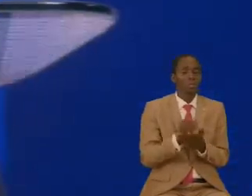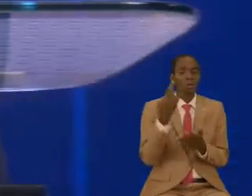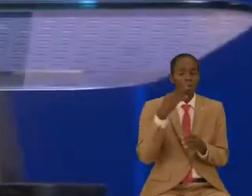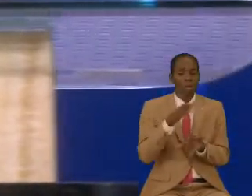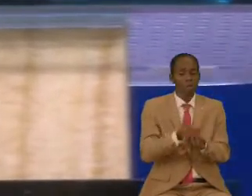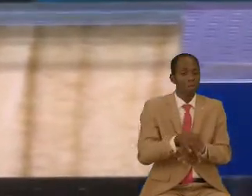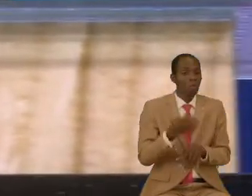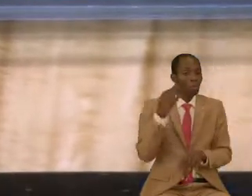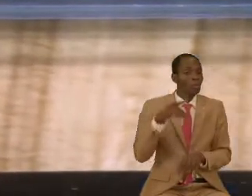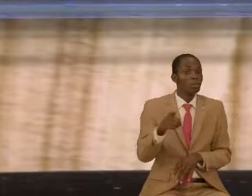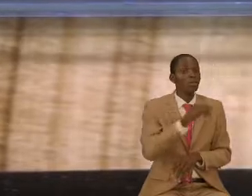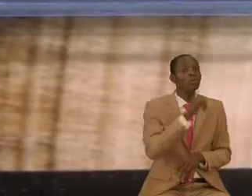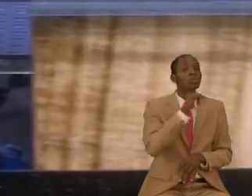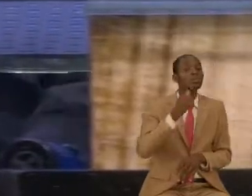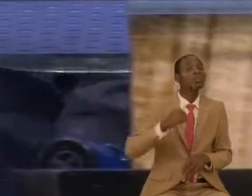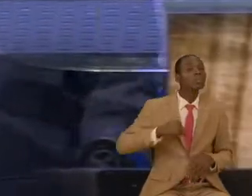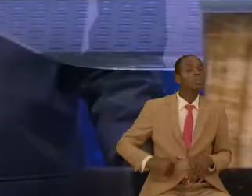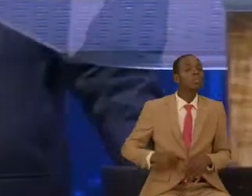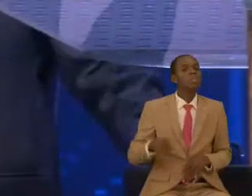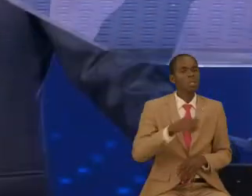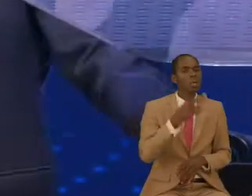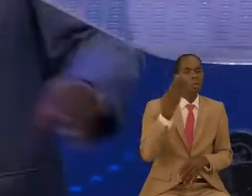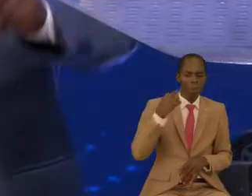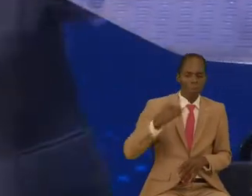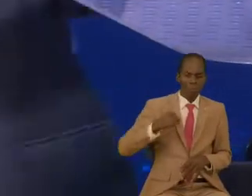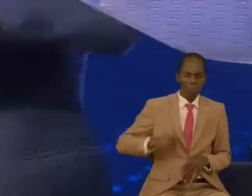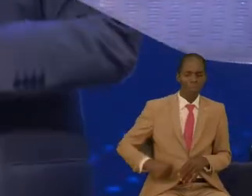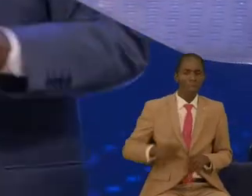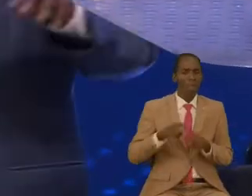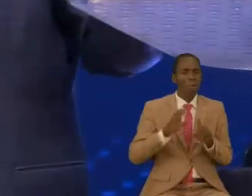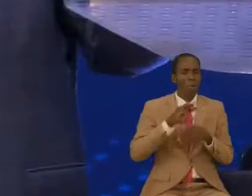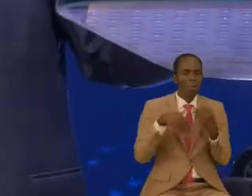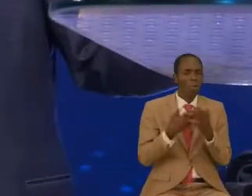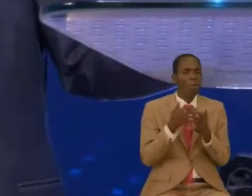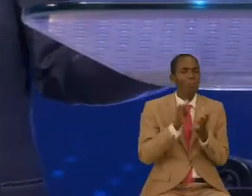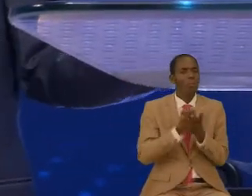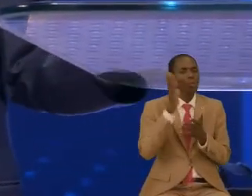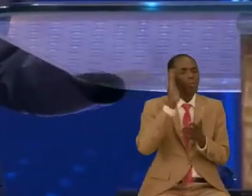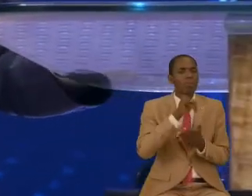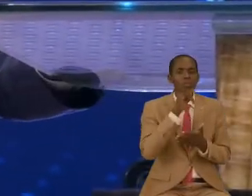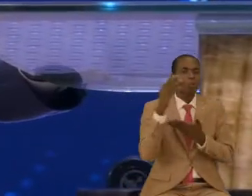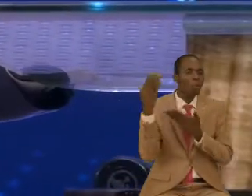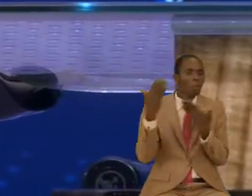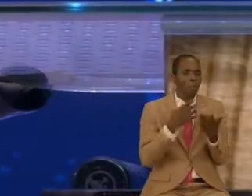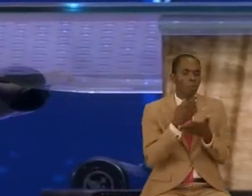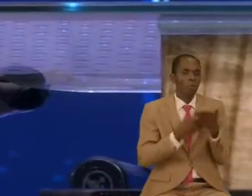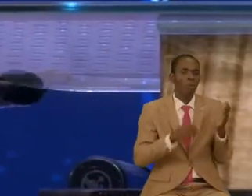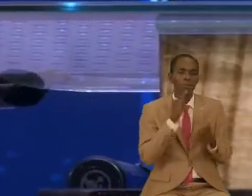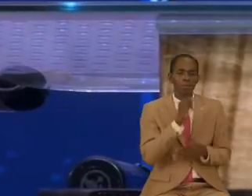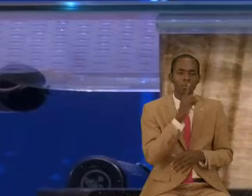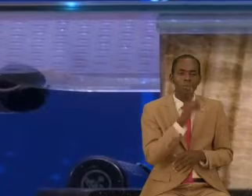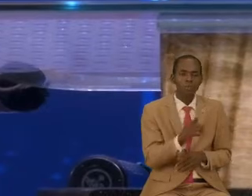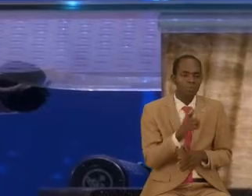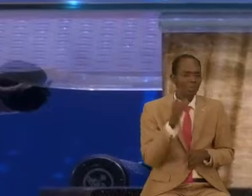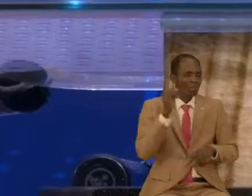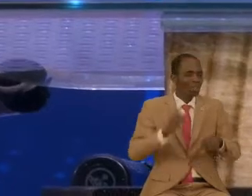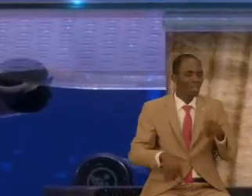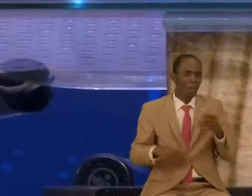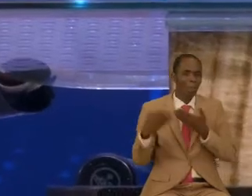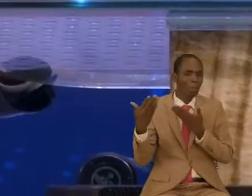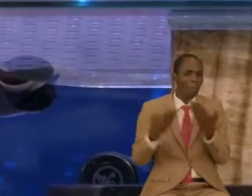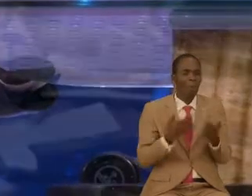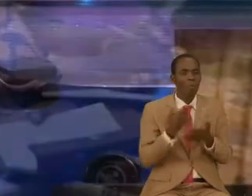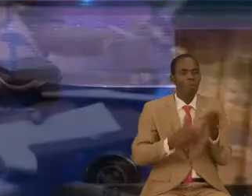not circumcised? They were circumcised. All that could not bring what is true, cannot bring what